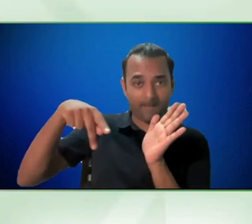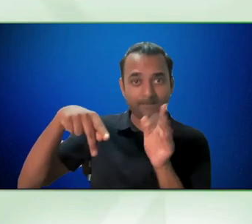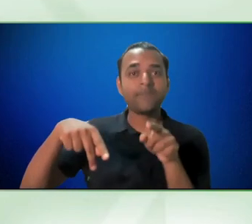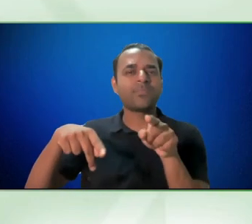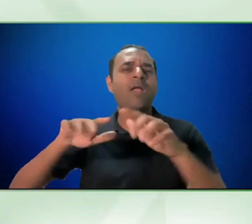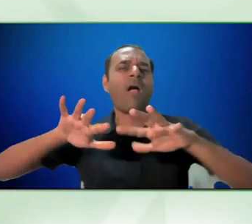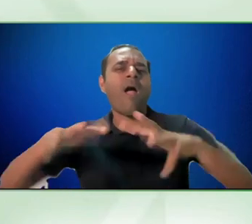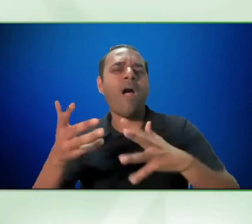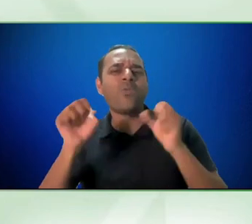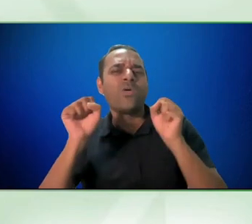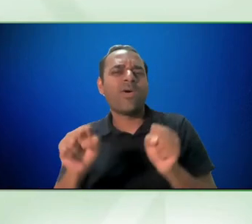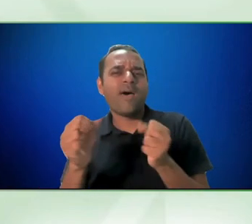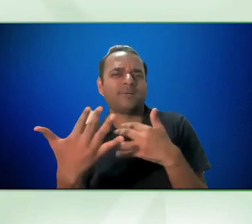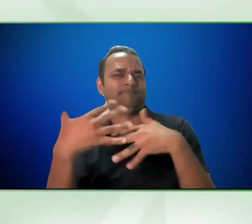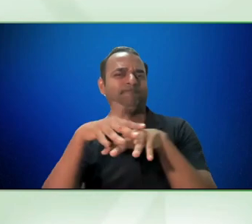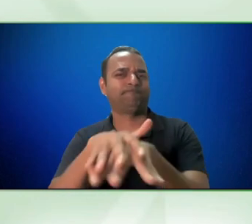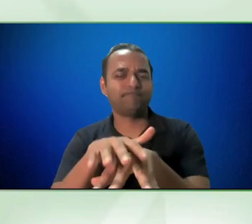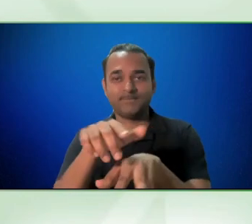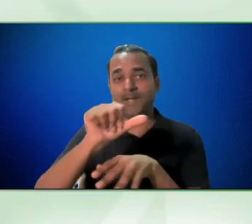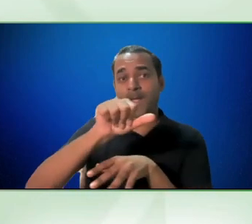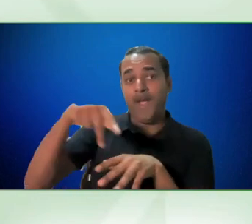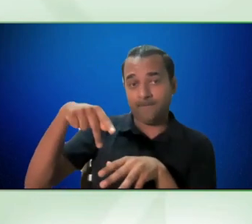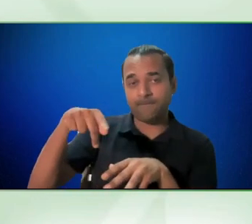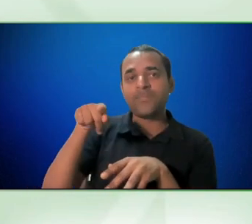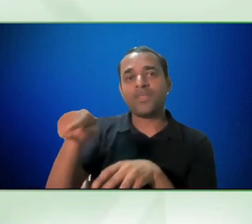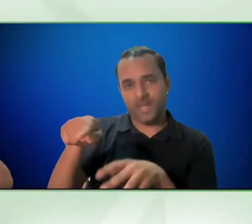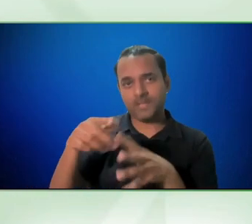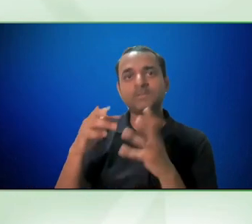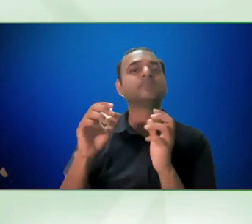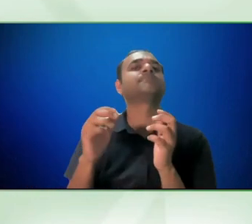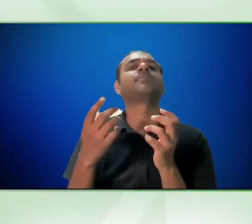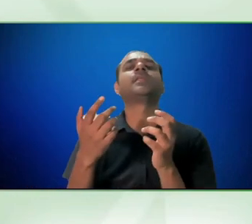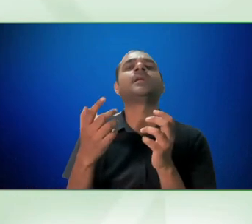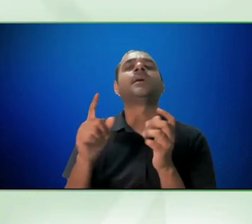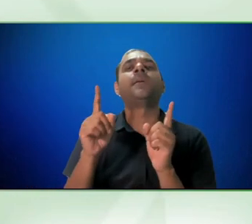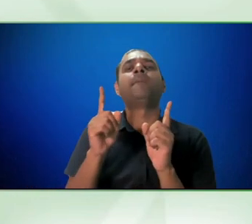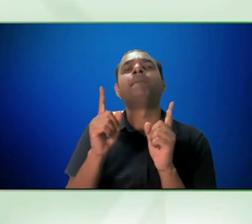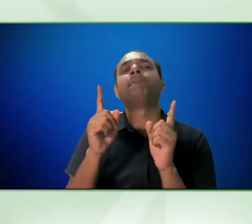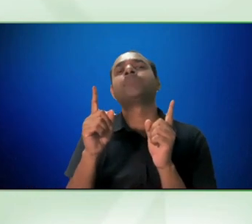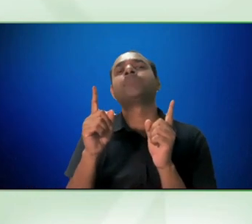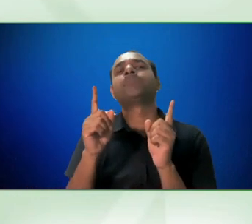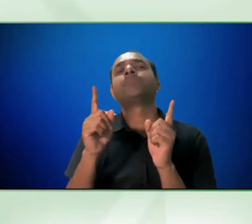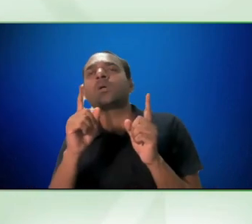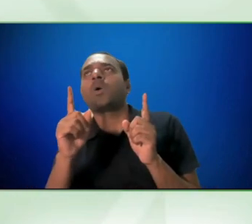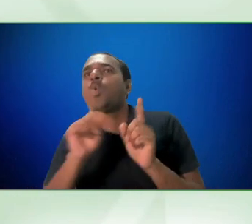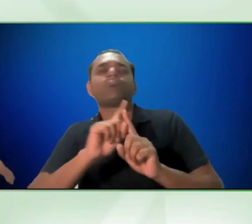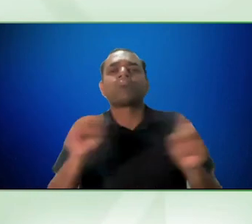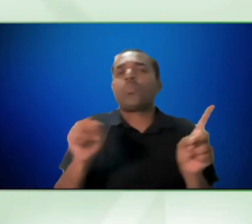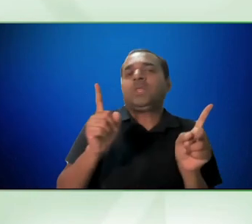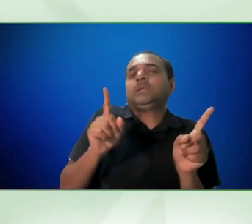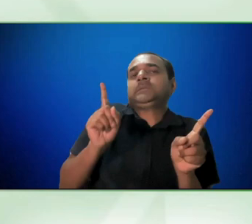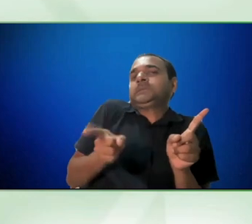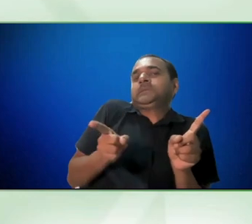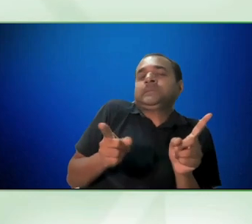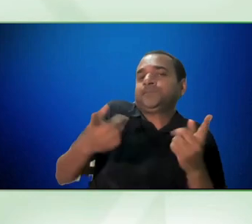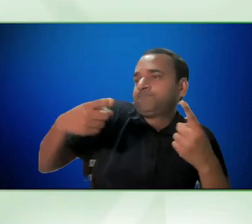be part of their existing app as well and enhance it, if you like. One's instant, the other will take a bit longer. But the answer is still